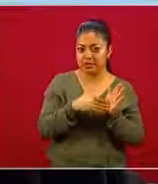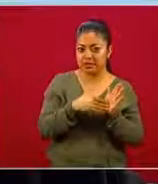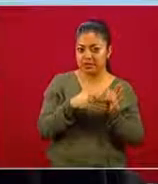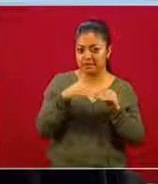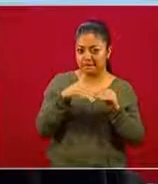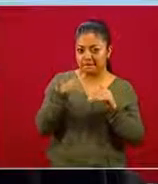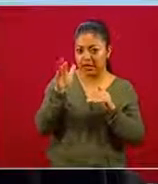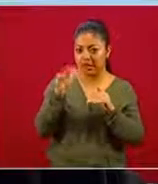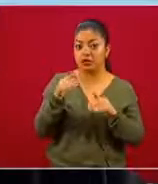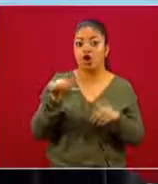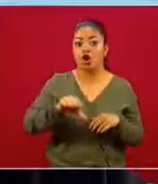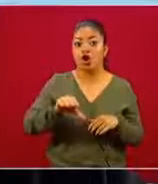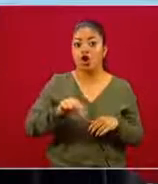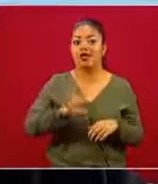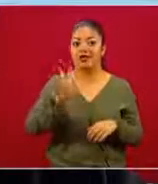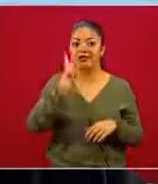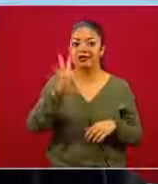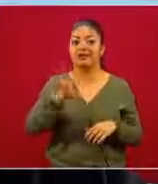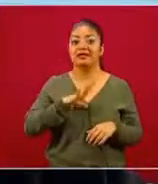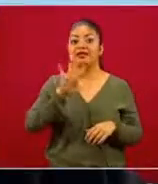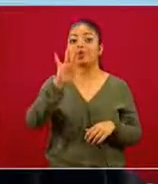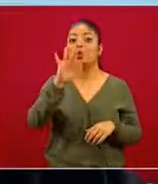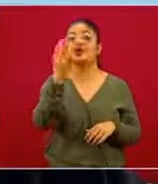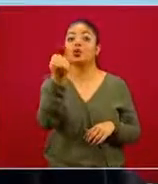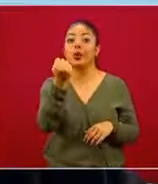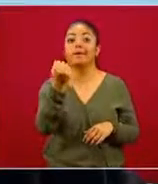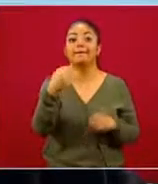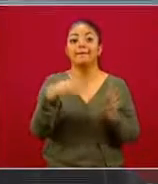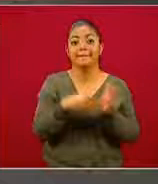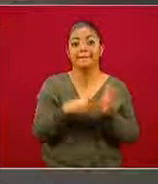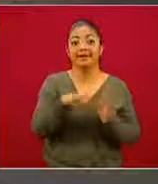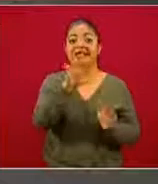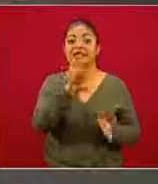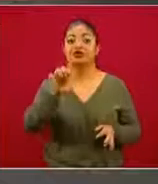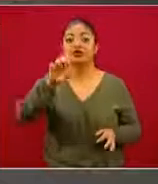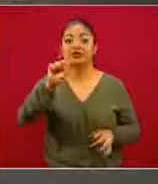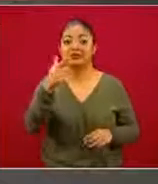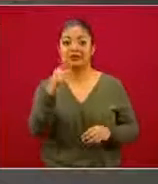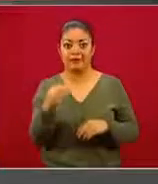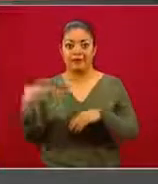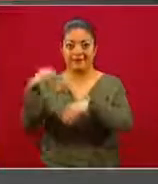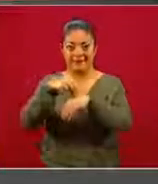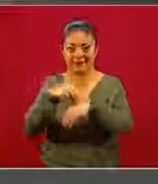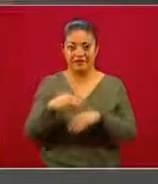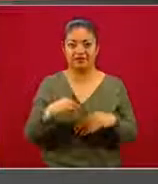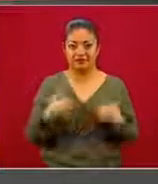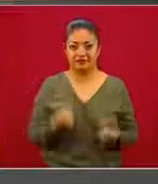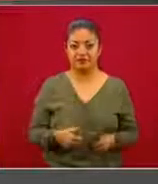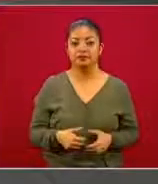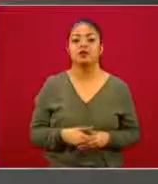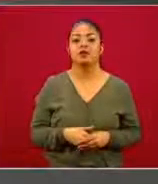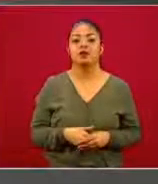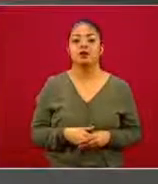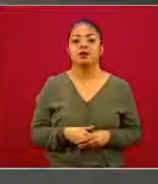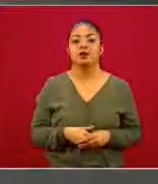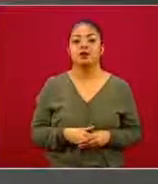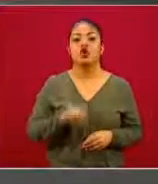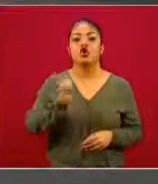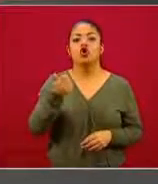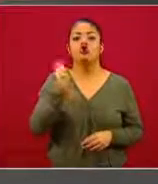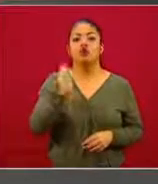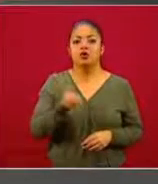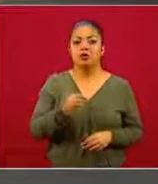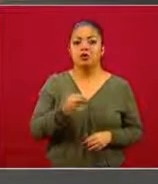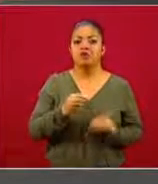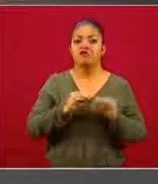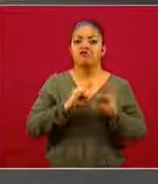we have 56,000 here, a little bit over 56,000 cases. And you can see that's what